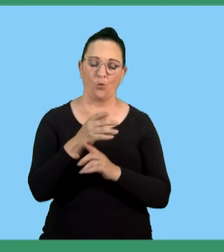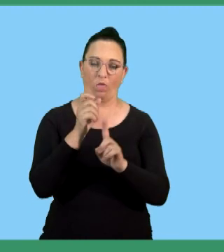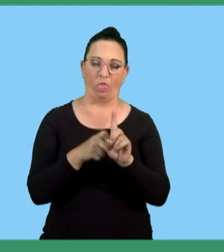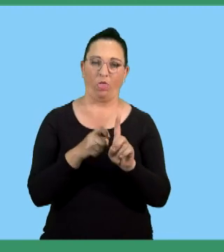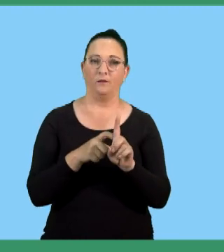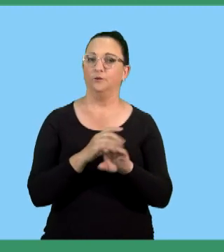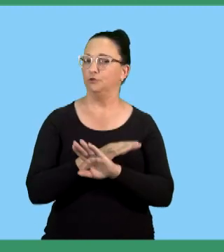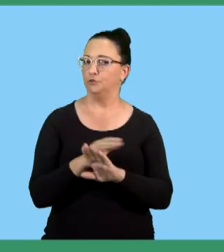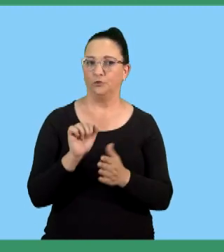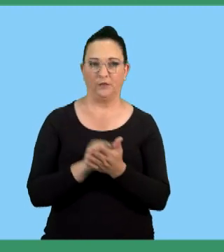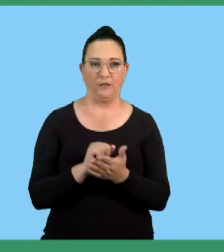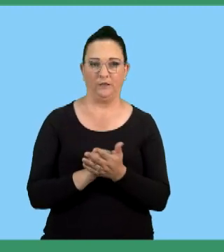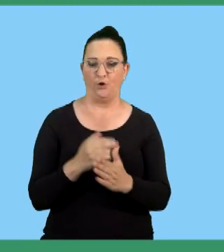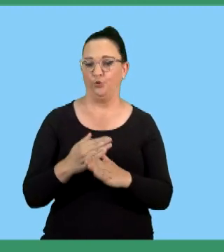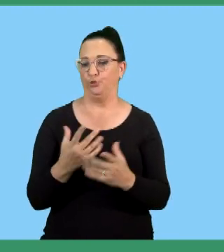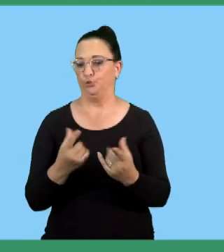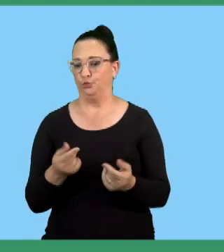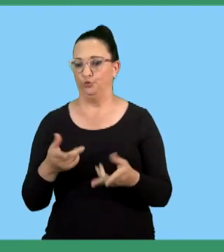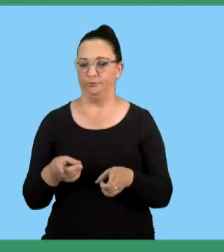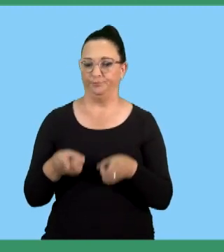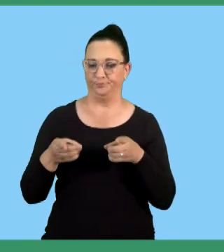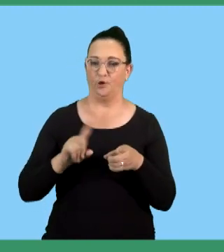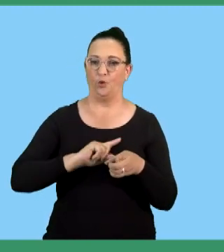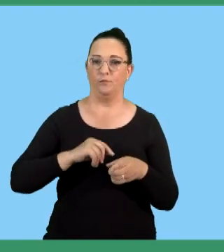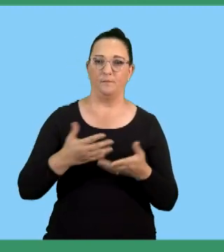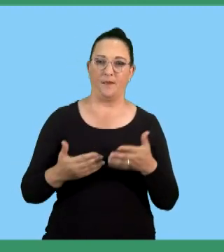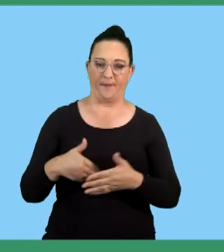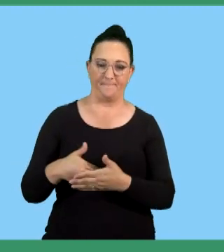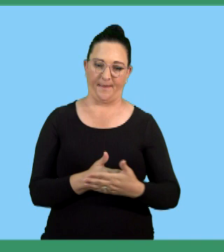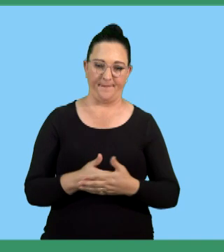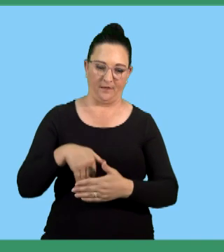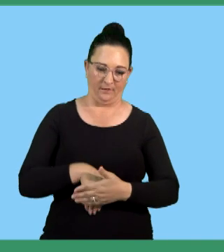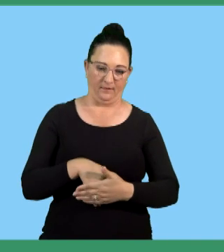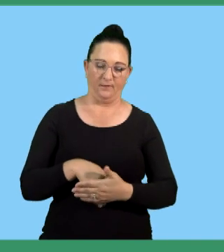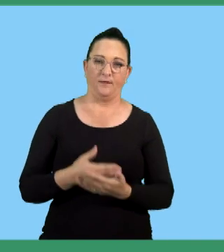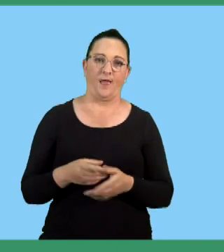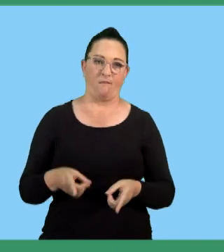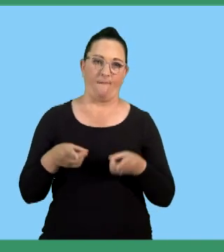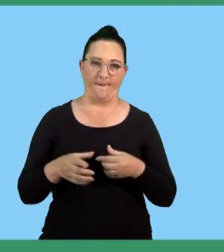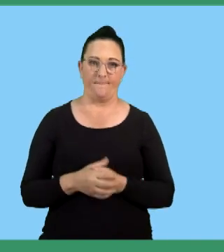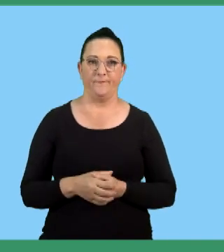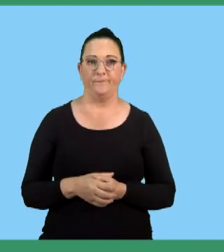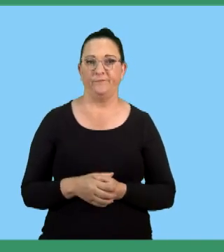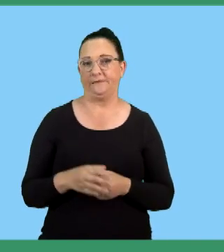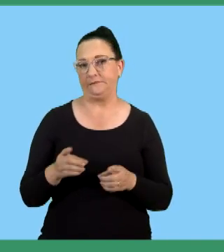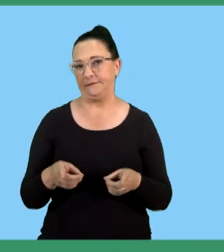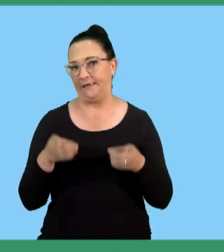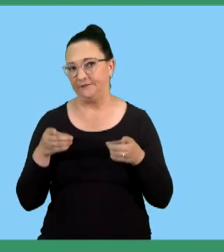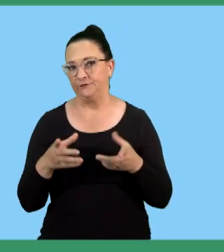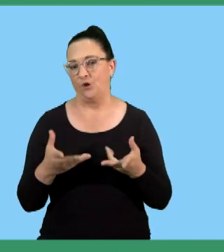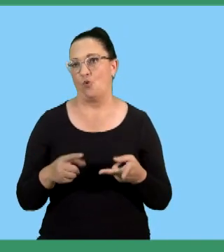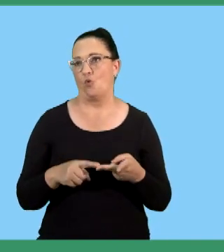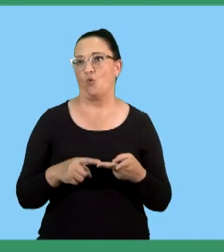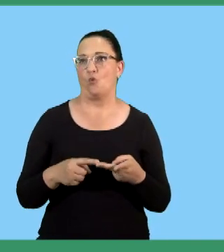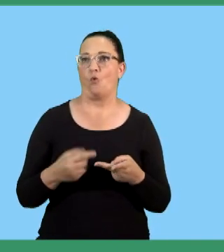to perform work that is hazardous to her unborn child. Hazardous could mean what? Work that maybe is dangerous